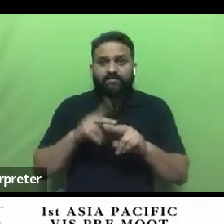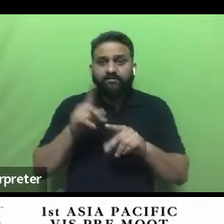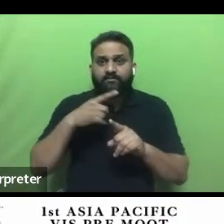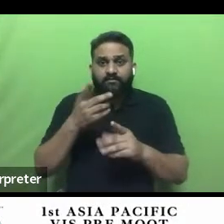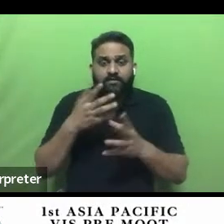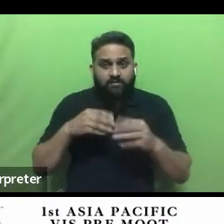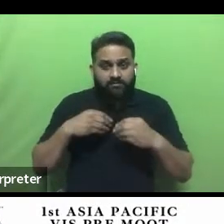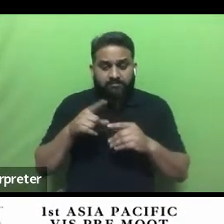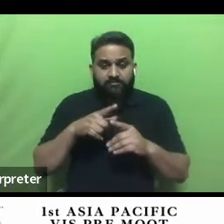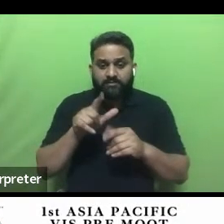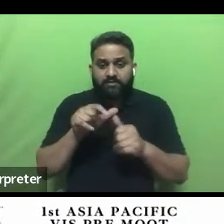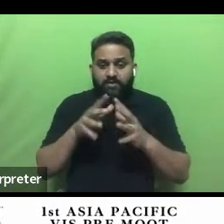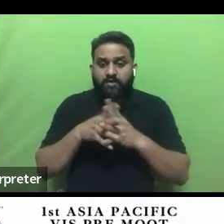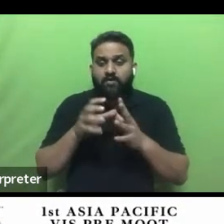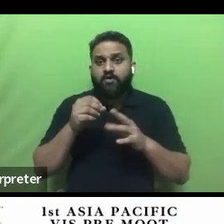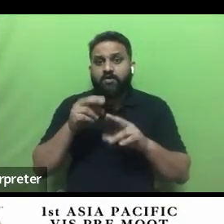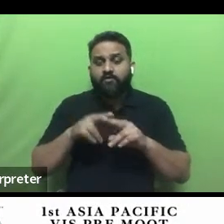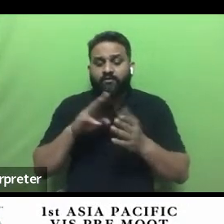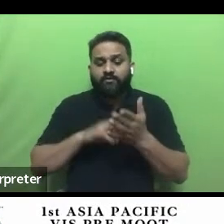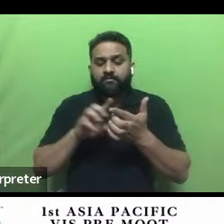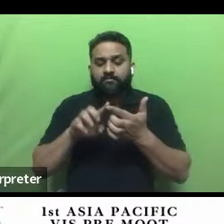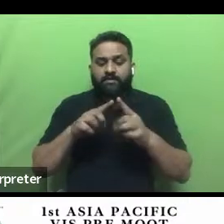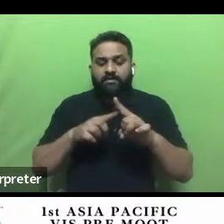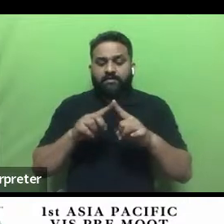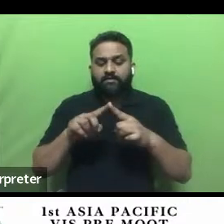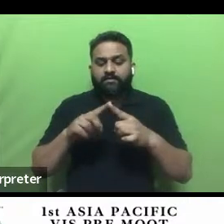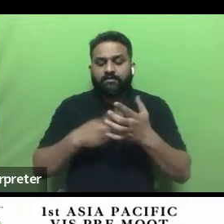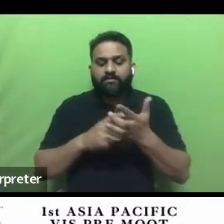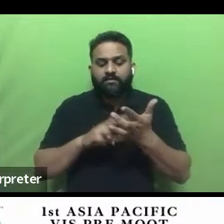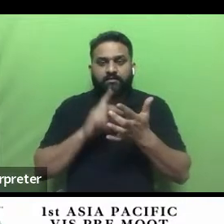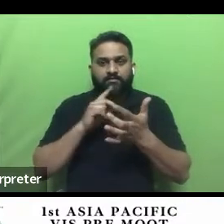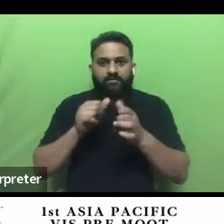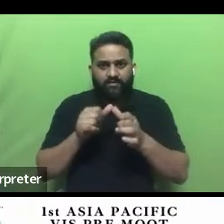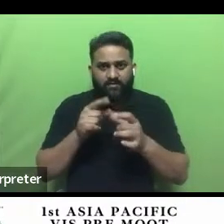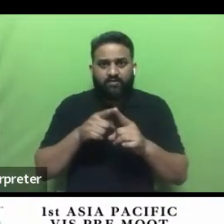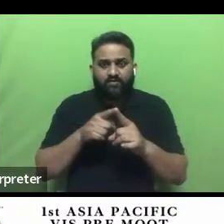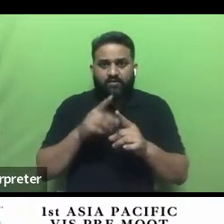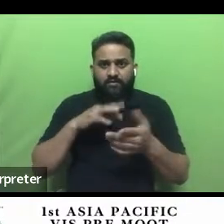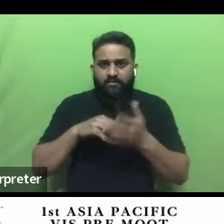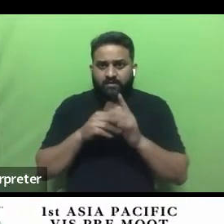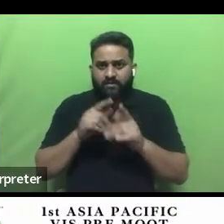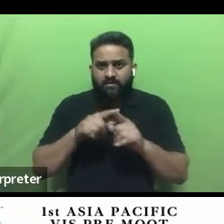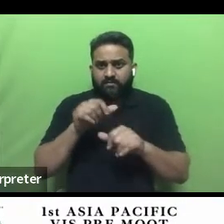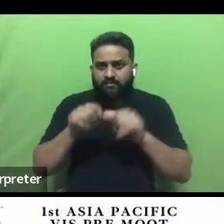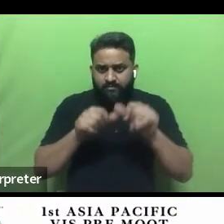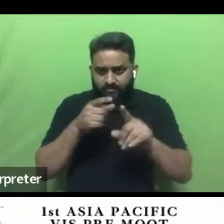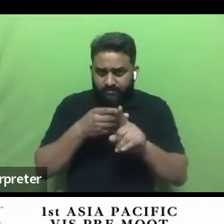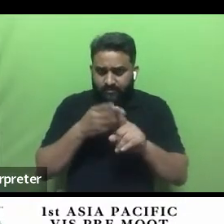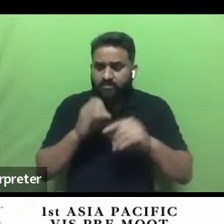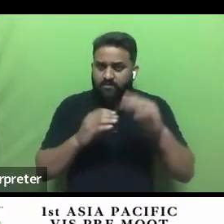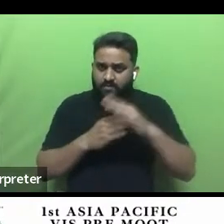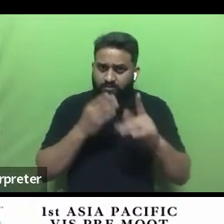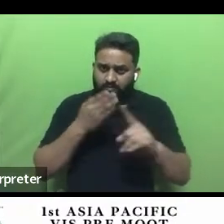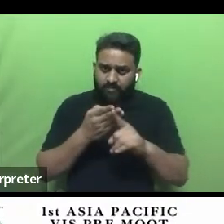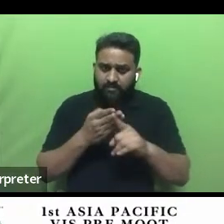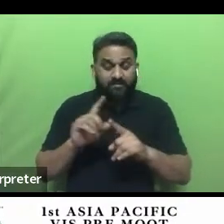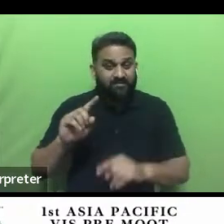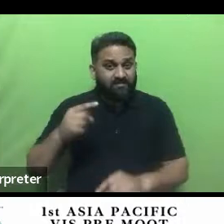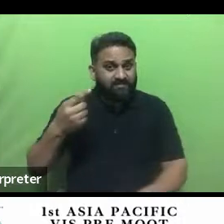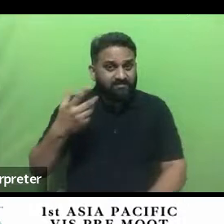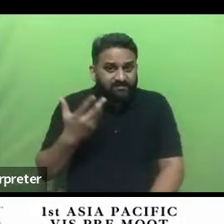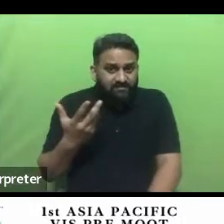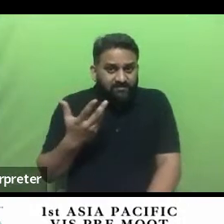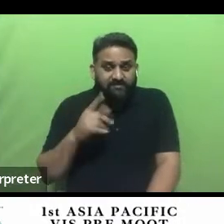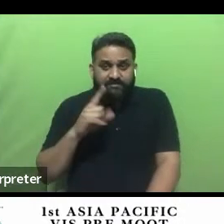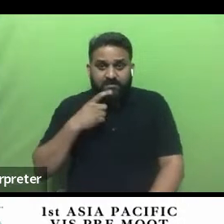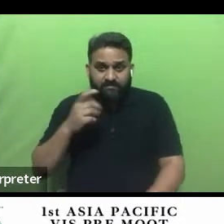of Mediterranean extends to the arbitration clause as well as to the parties' main contract. First, the claimant